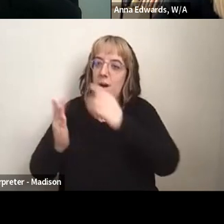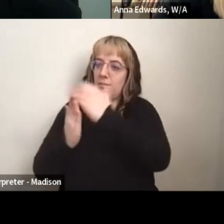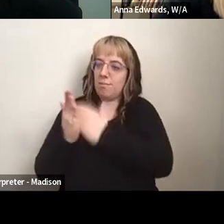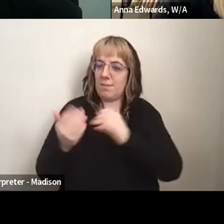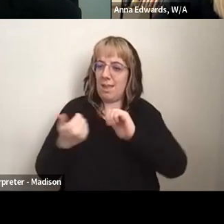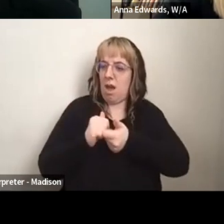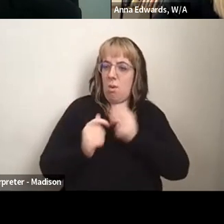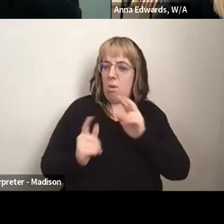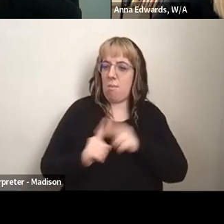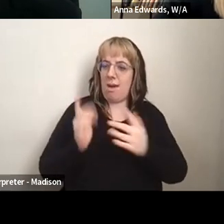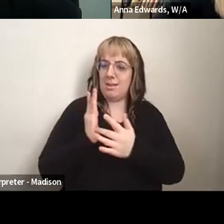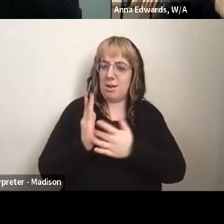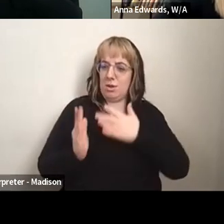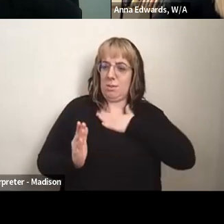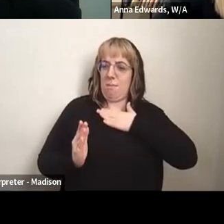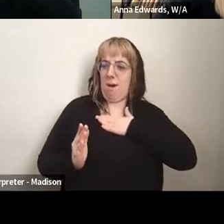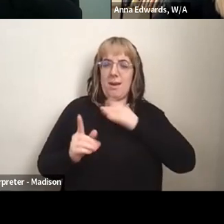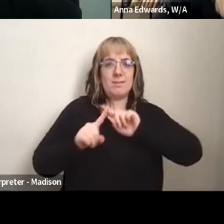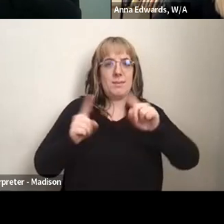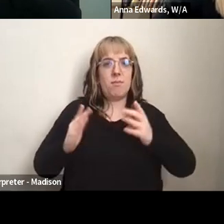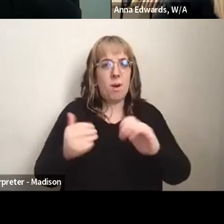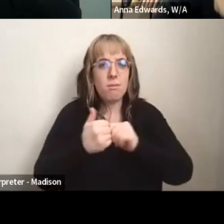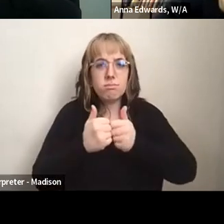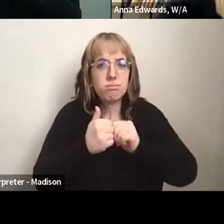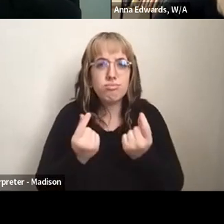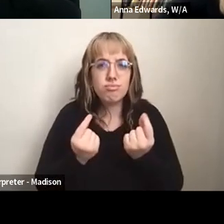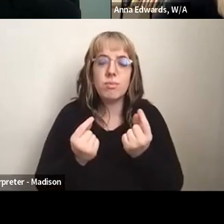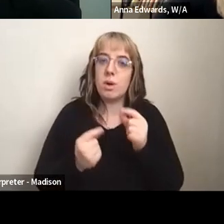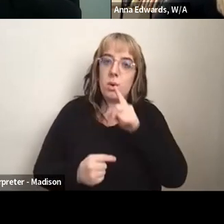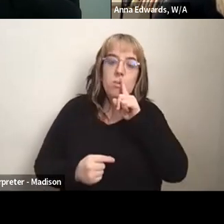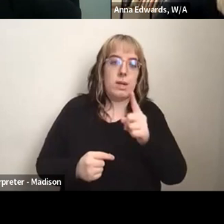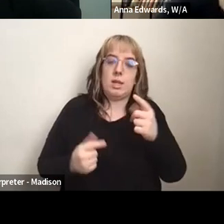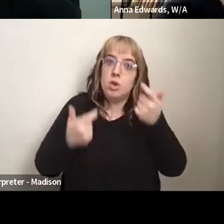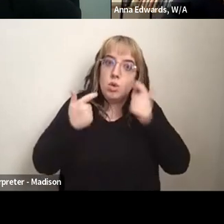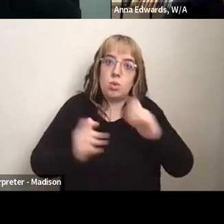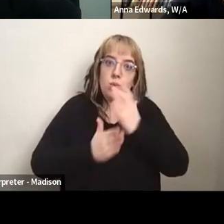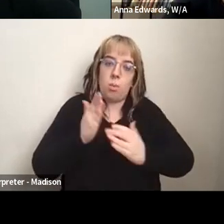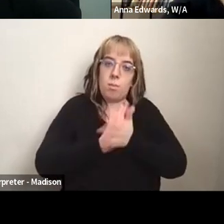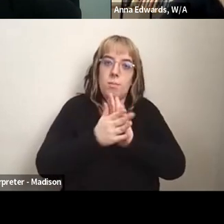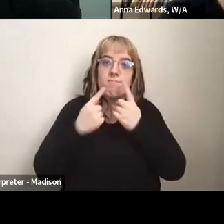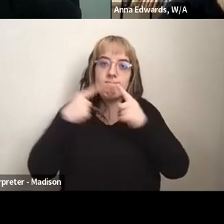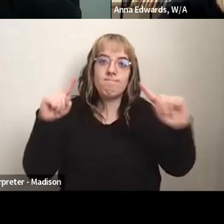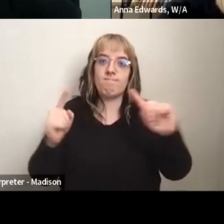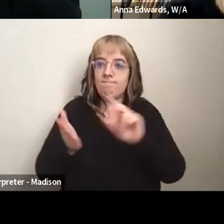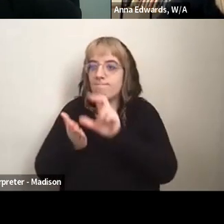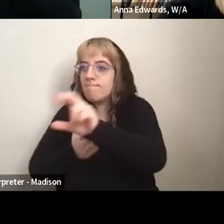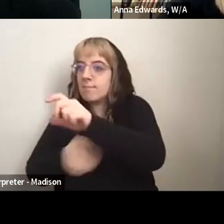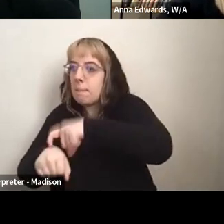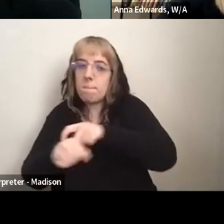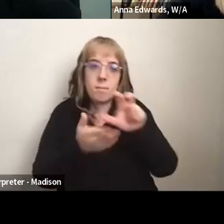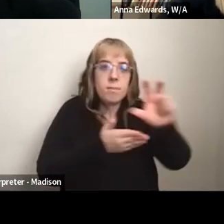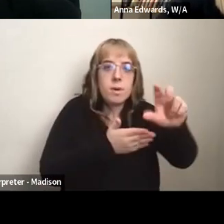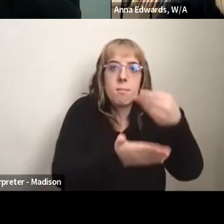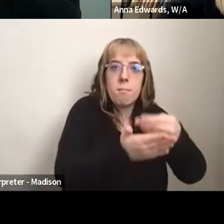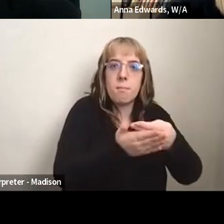really, the teacher is a huge part of making that successful. So we're spending our time and money on really developing